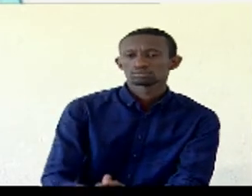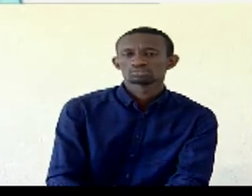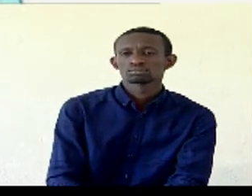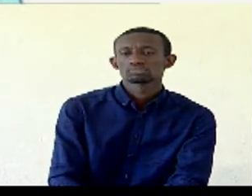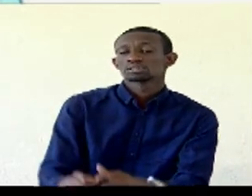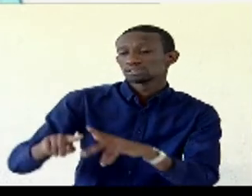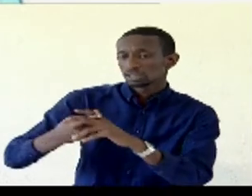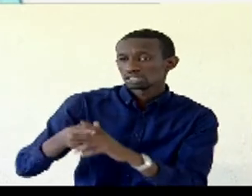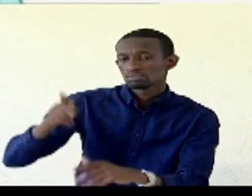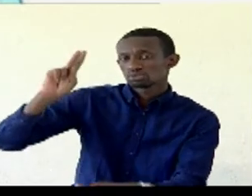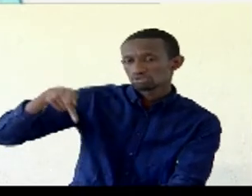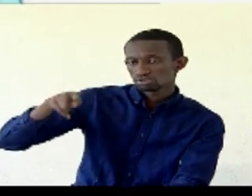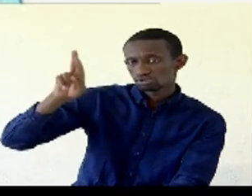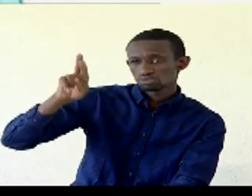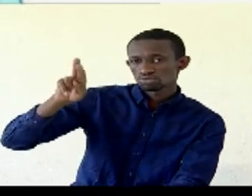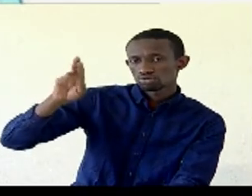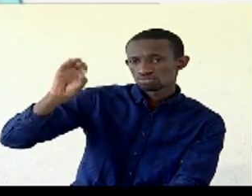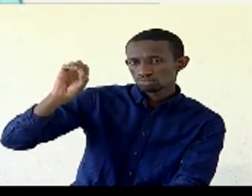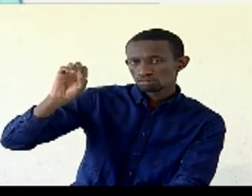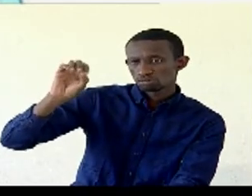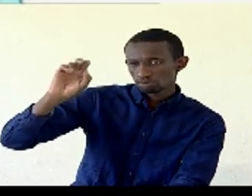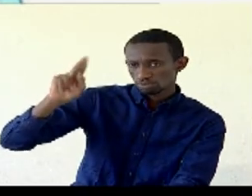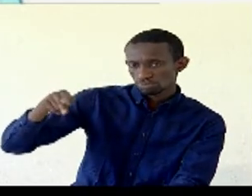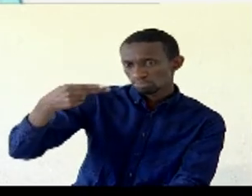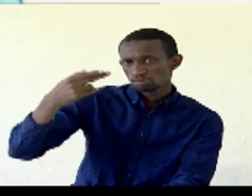during prophase. But what exactly do we see in prophase?